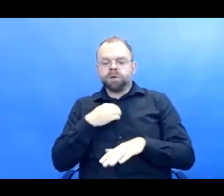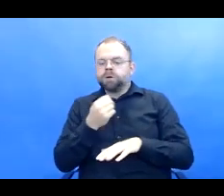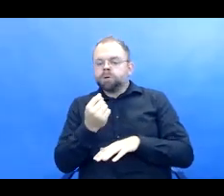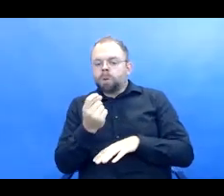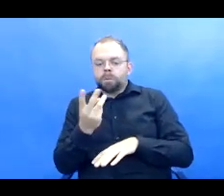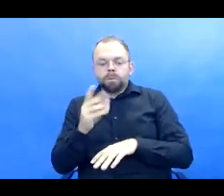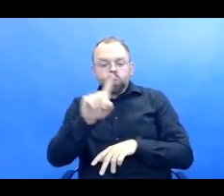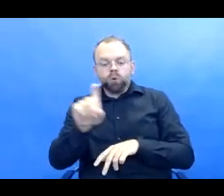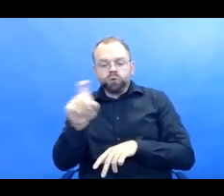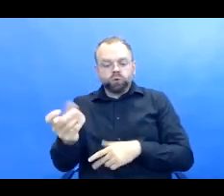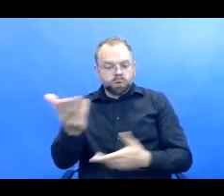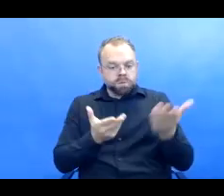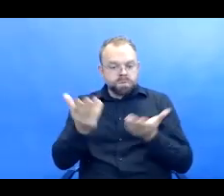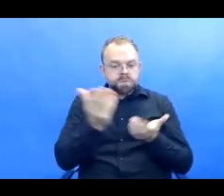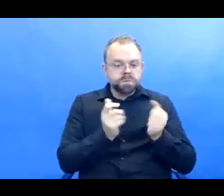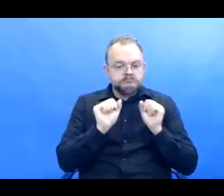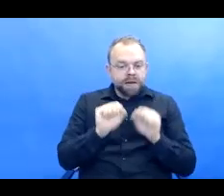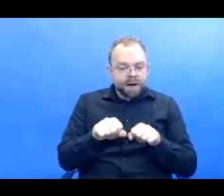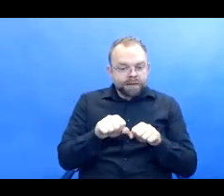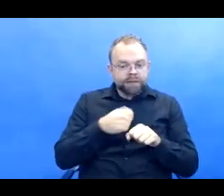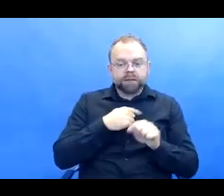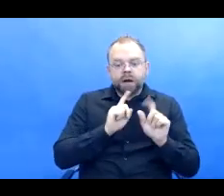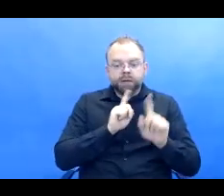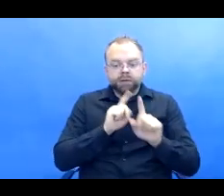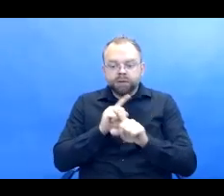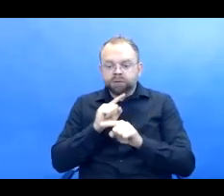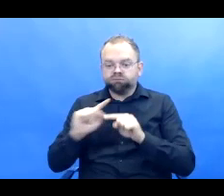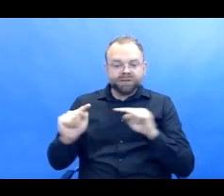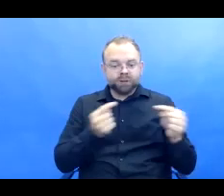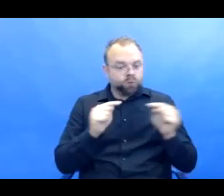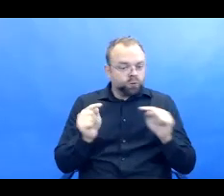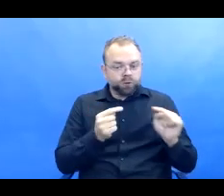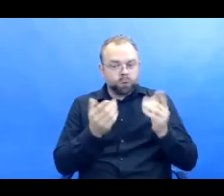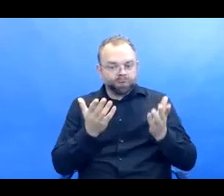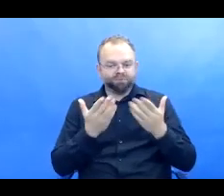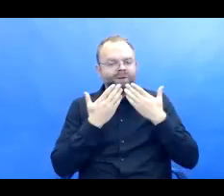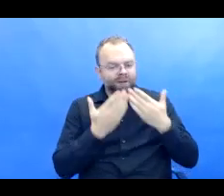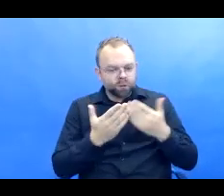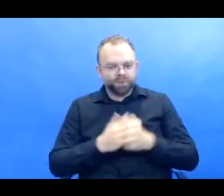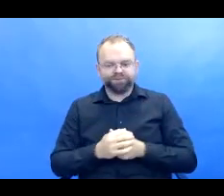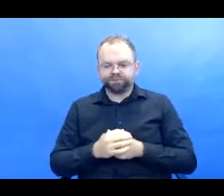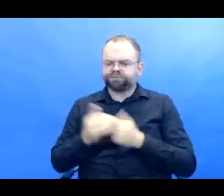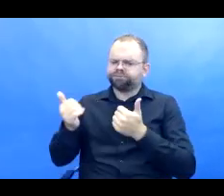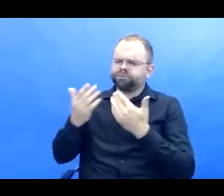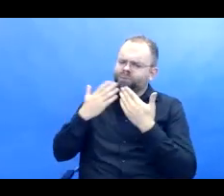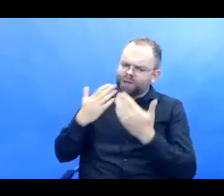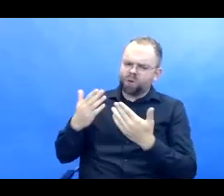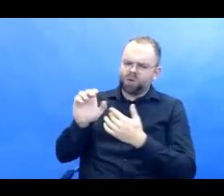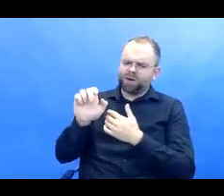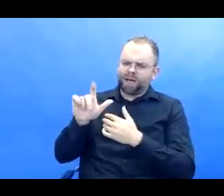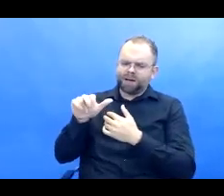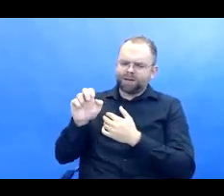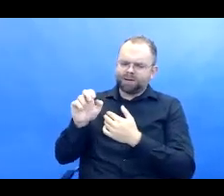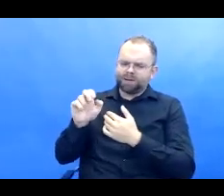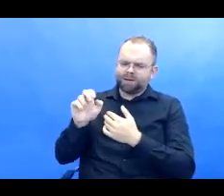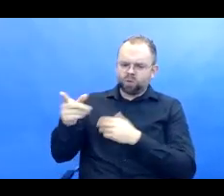for this quick overview of the work and issues and potential way forward. I think you really highlighted again